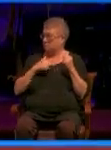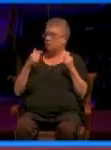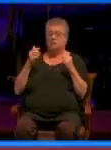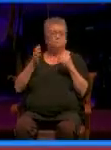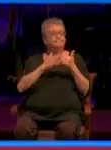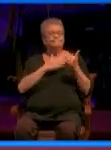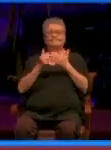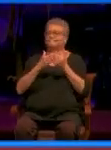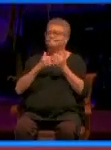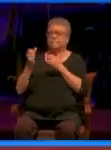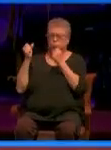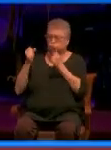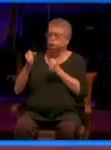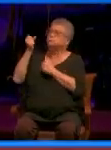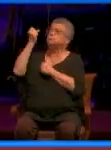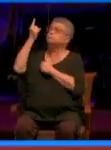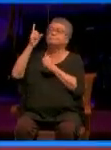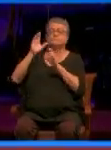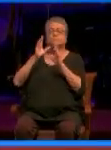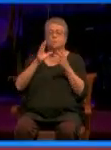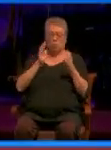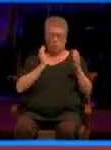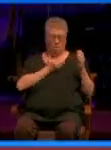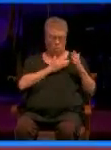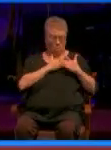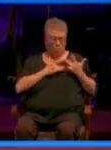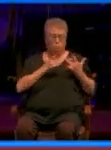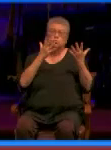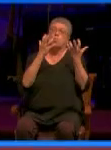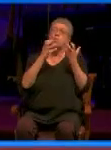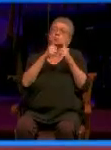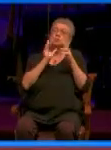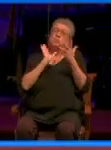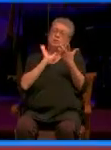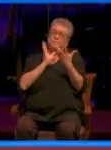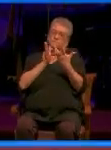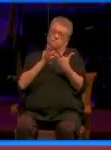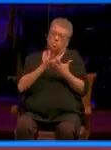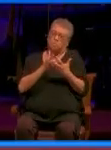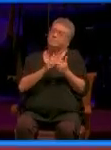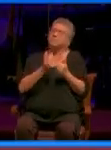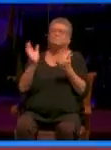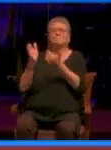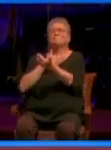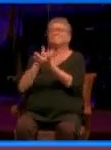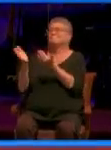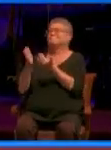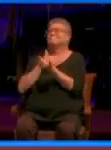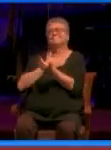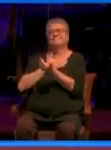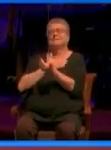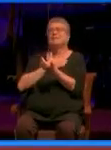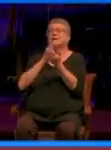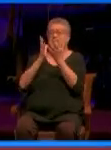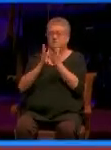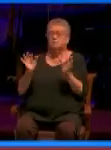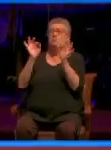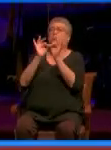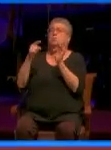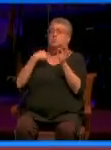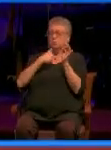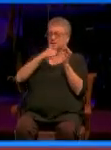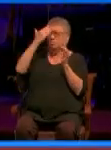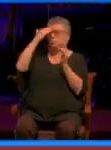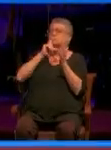we fully understand it or whether our hearts fully want to conform to it does not matter as fact that it is the truth that you have given